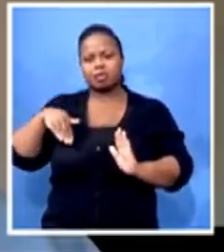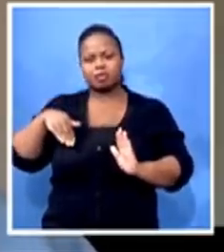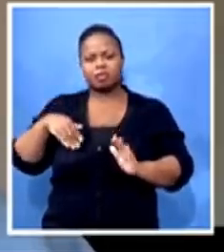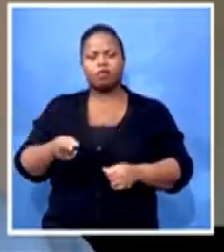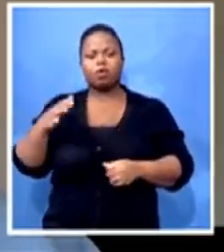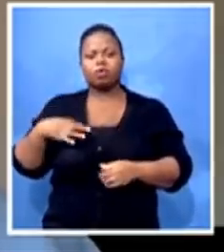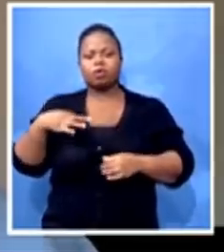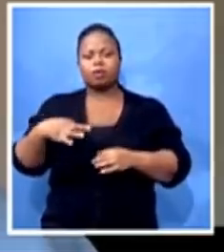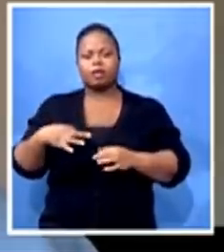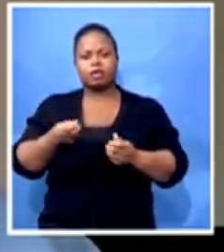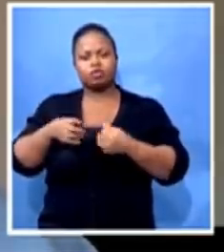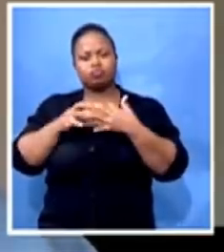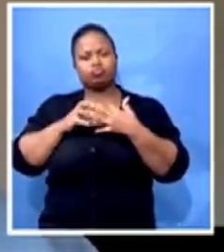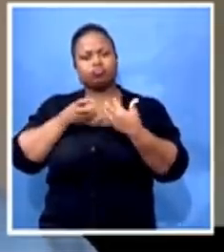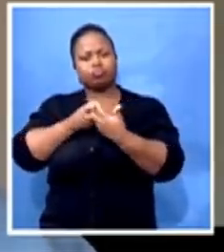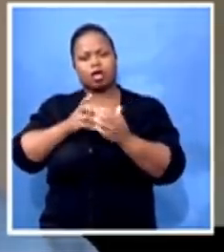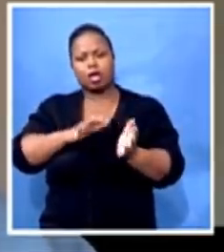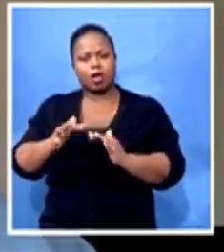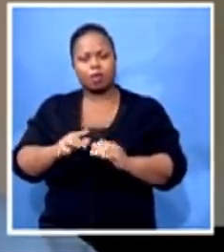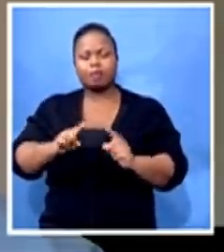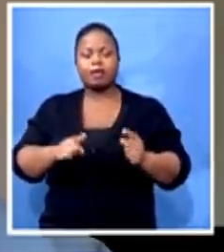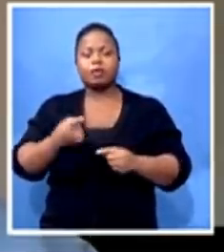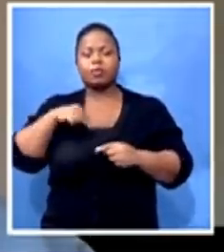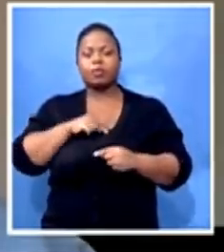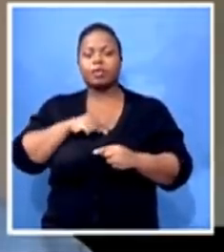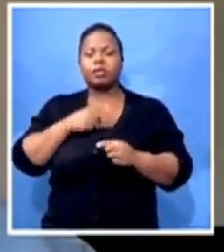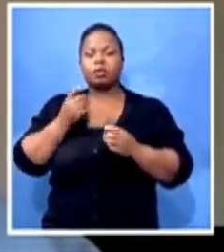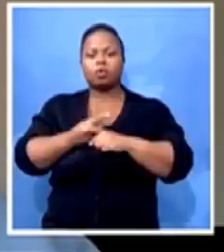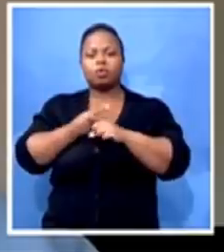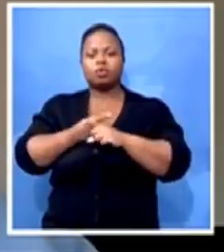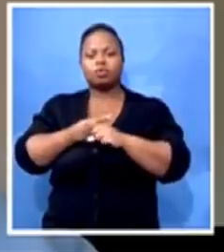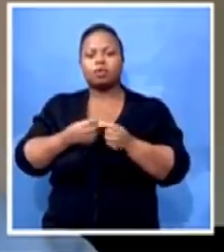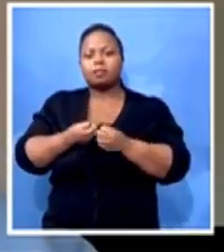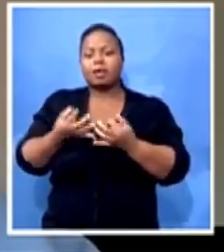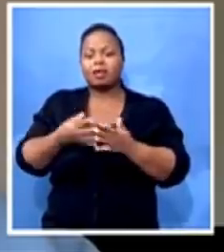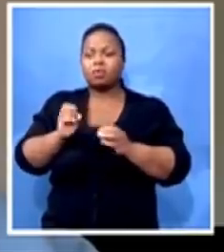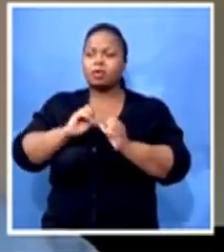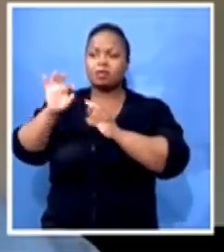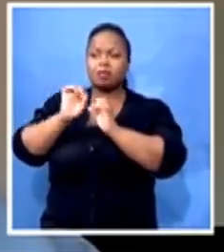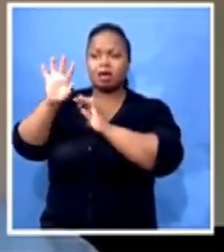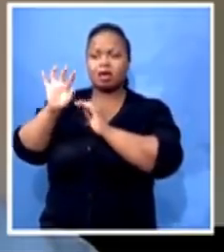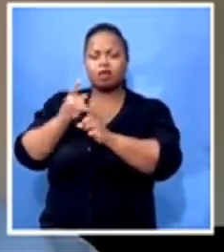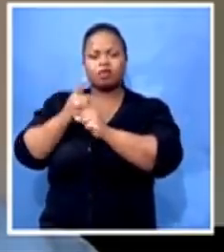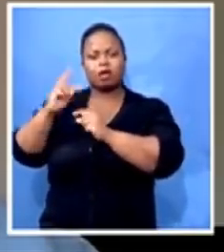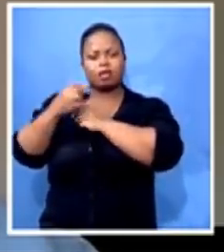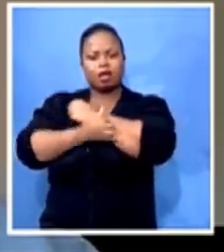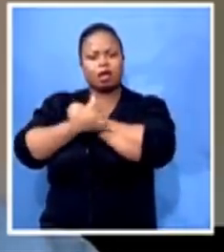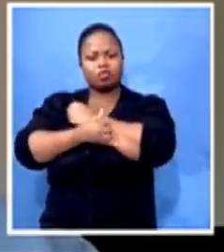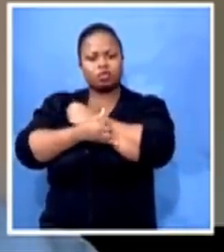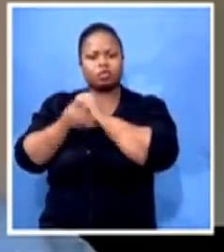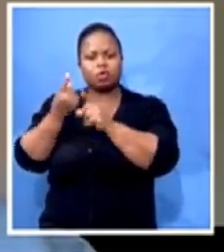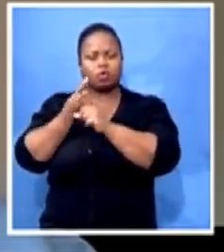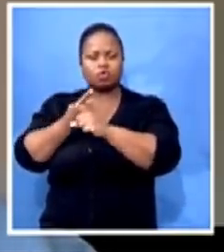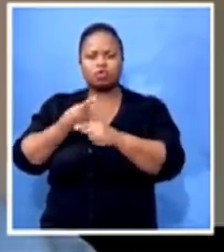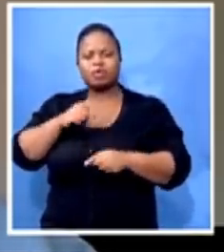we are exporting the radioisotopes. All we are saying that we must use what we have. And also, the CSIR has done a lot